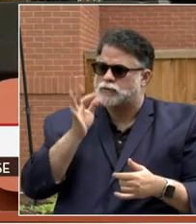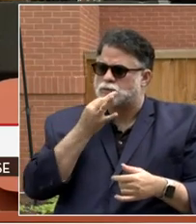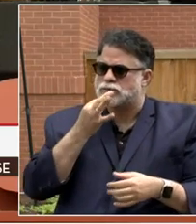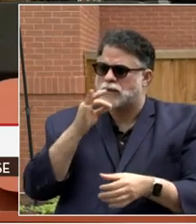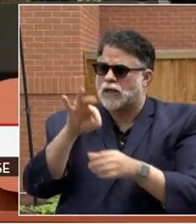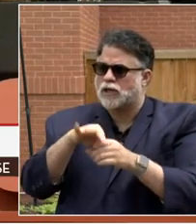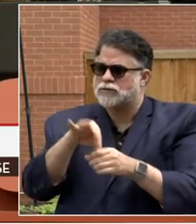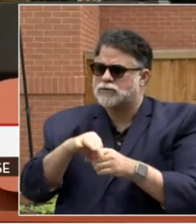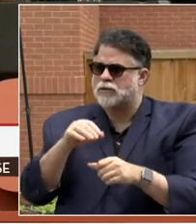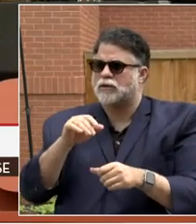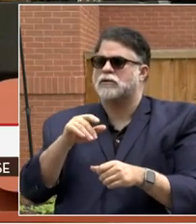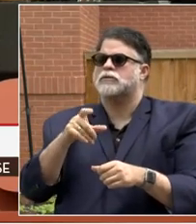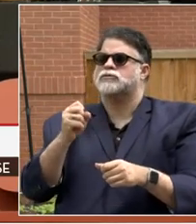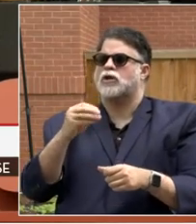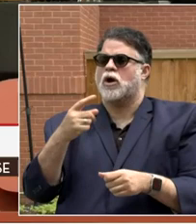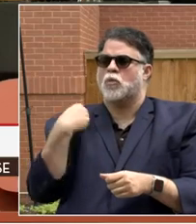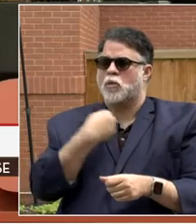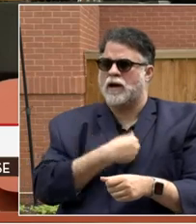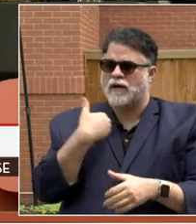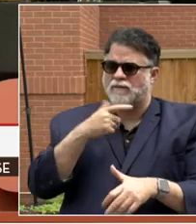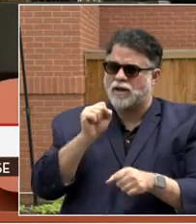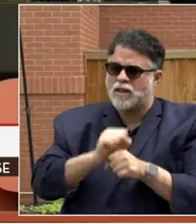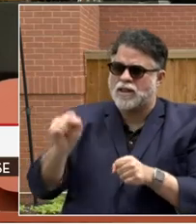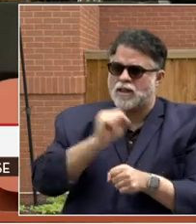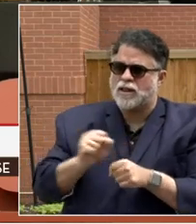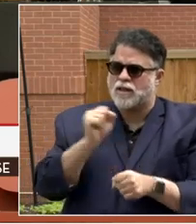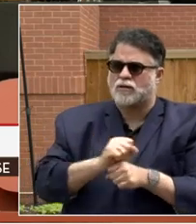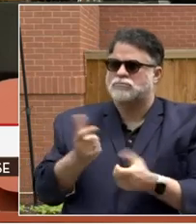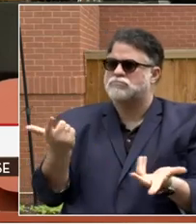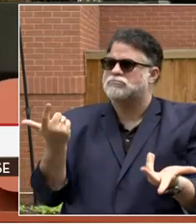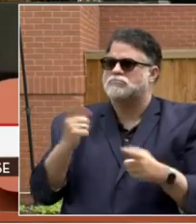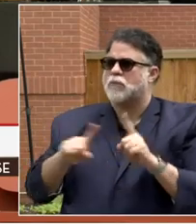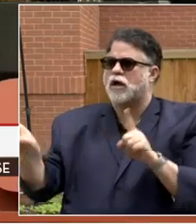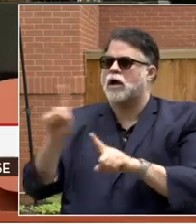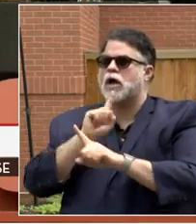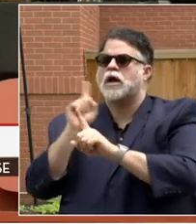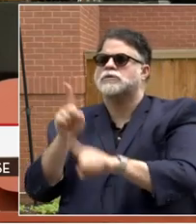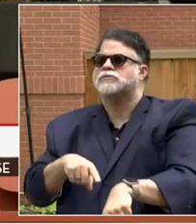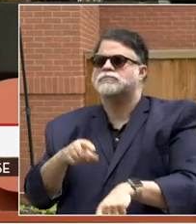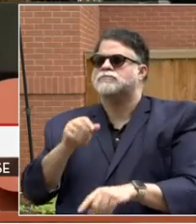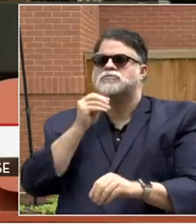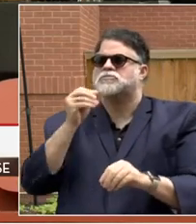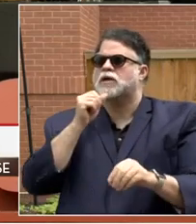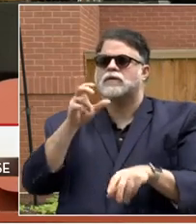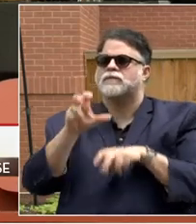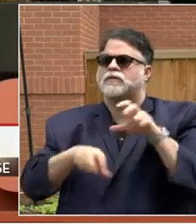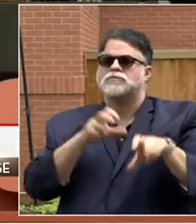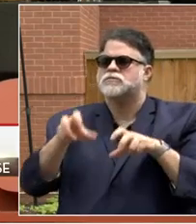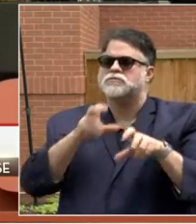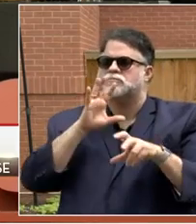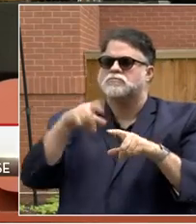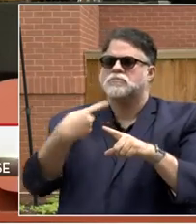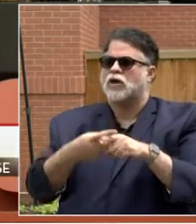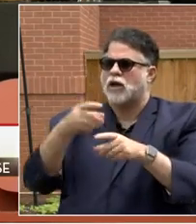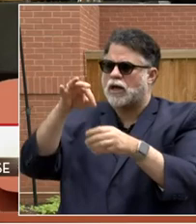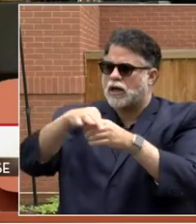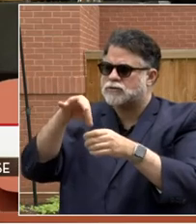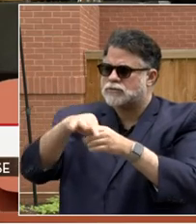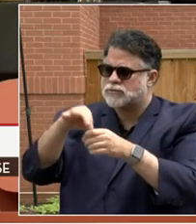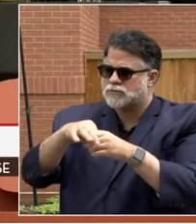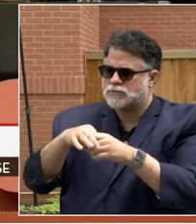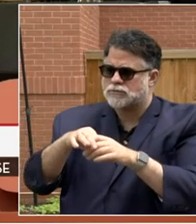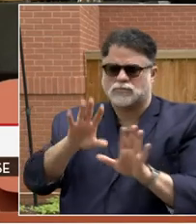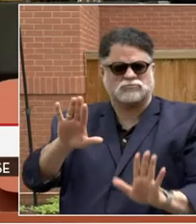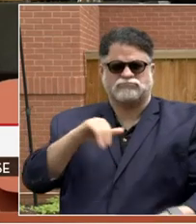time. How do you answer people who say, or how do you answer that this is not about the elections coming up? I'm sorry, I don't understand your